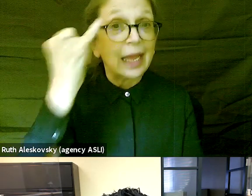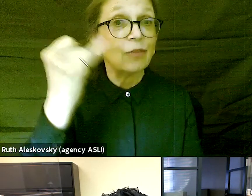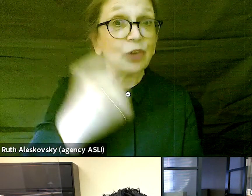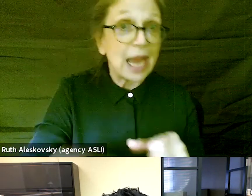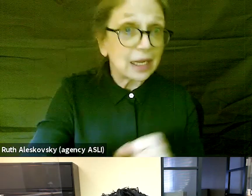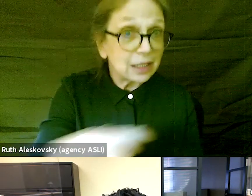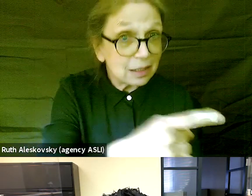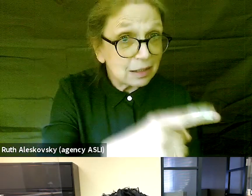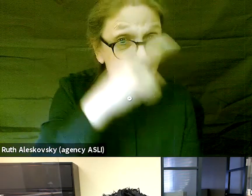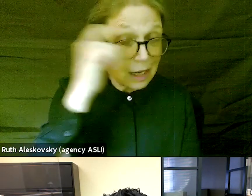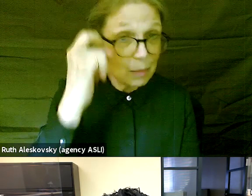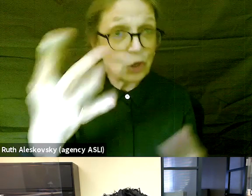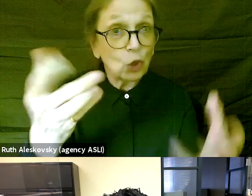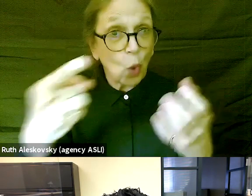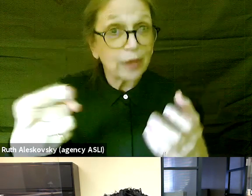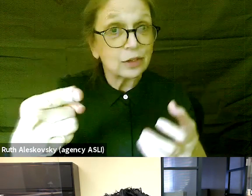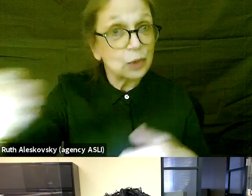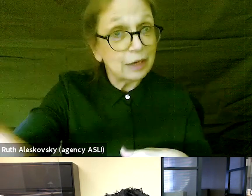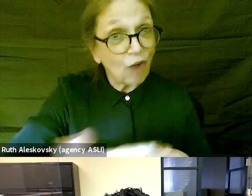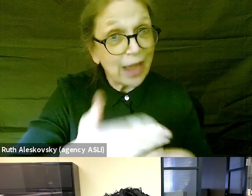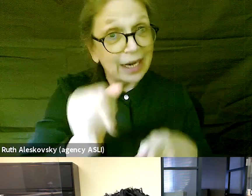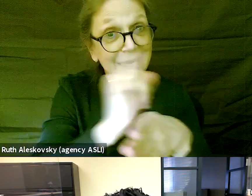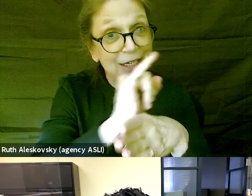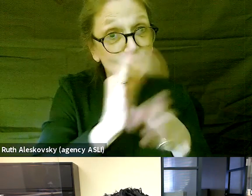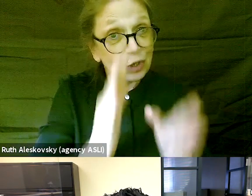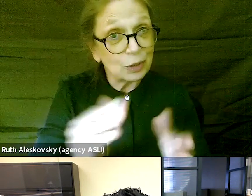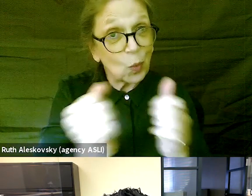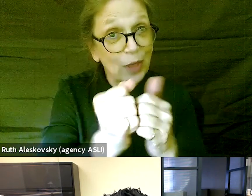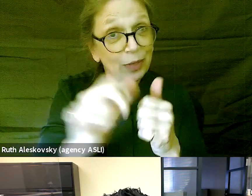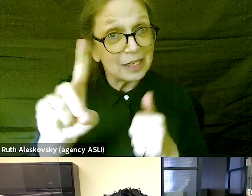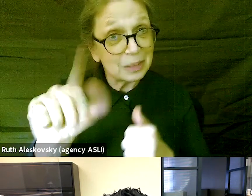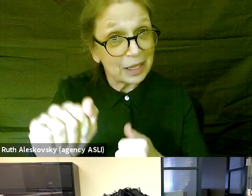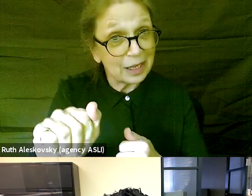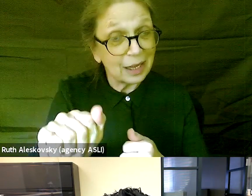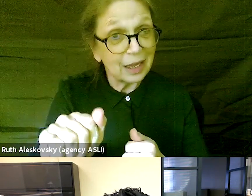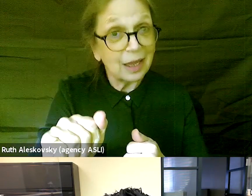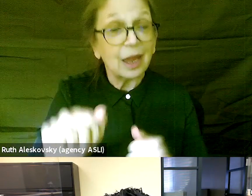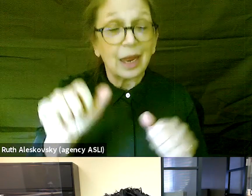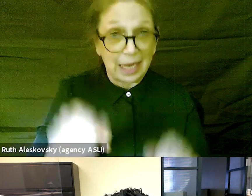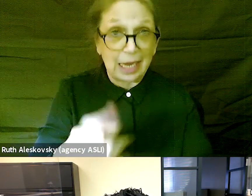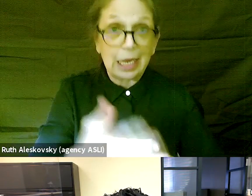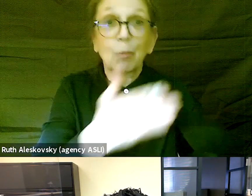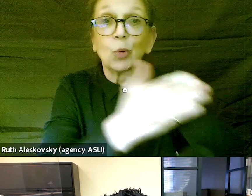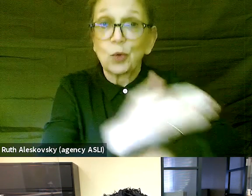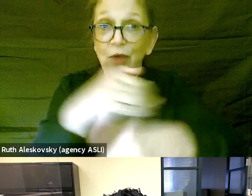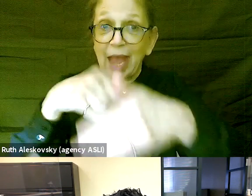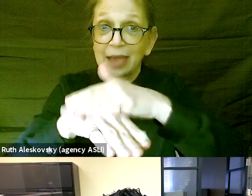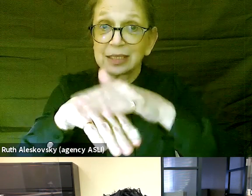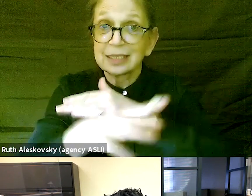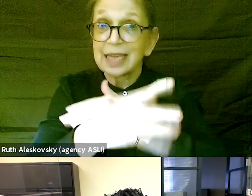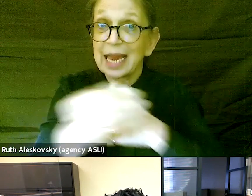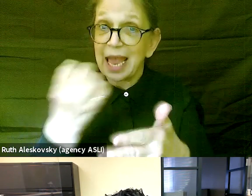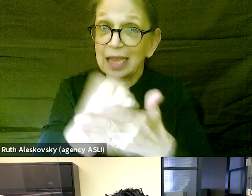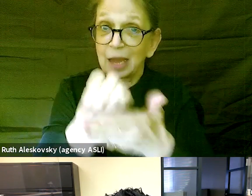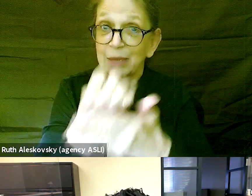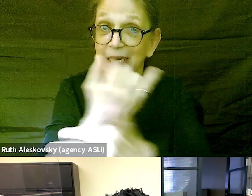host an intern with a disability so we can improve access and economic